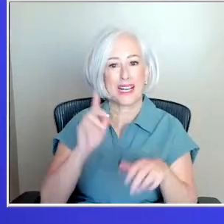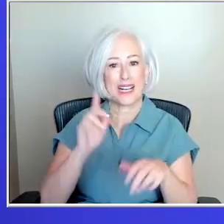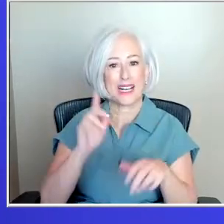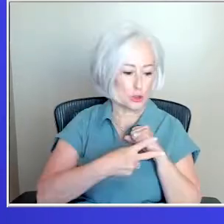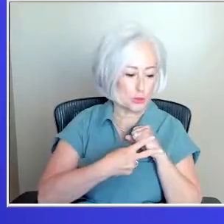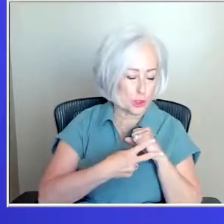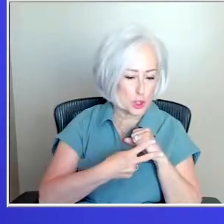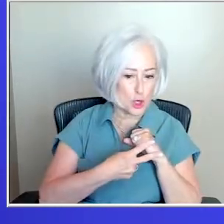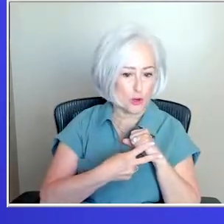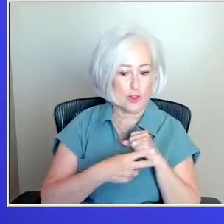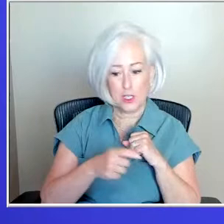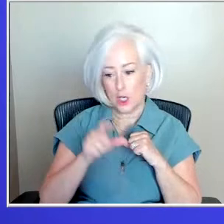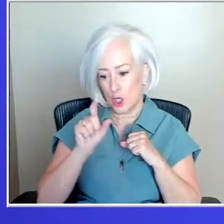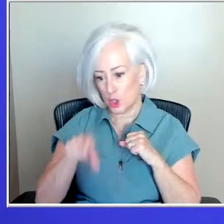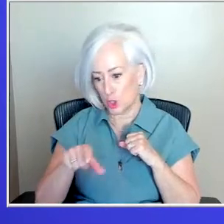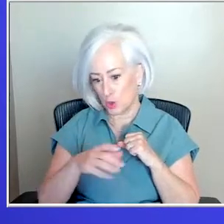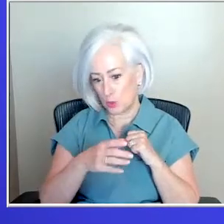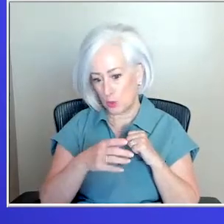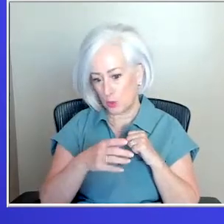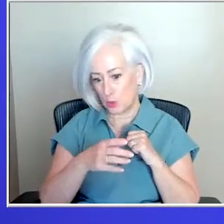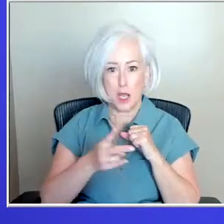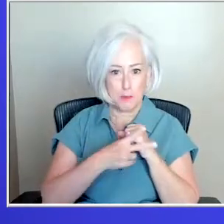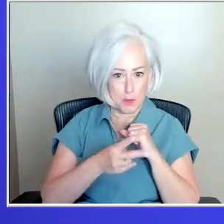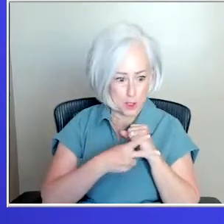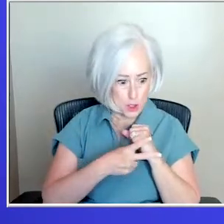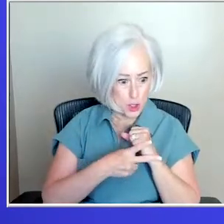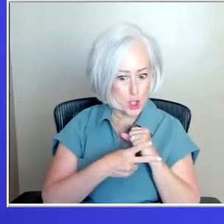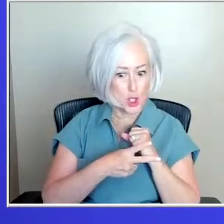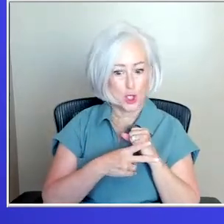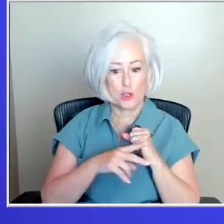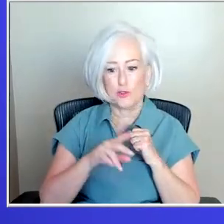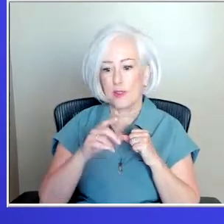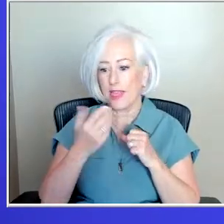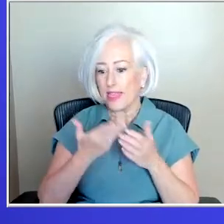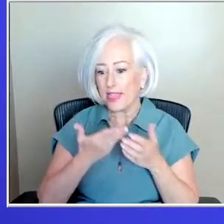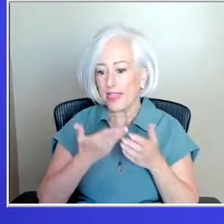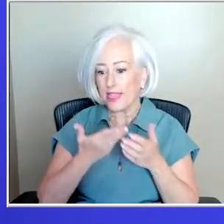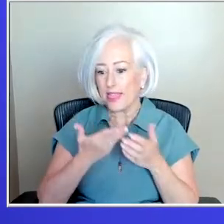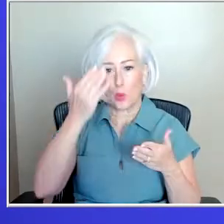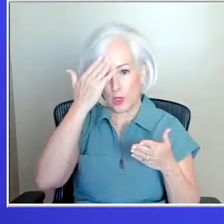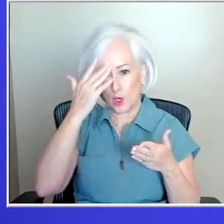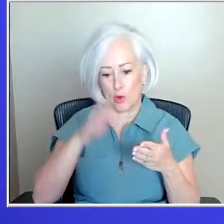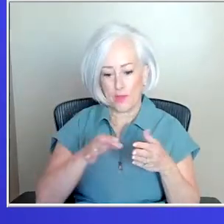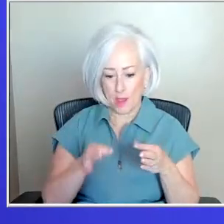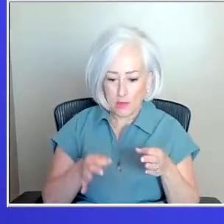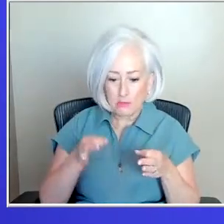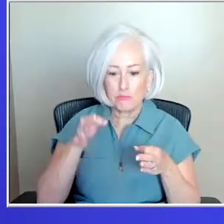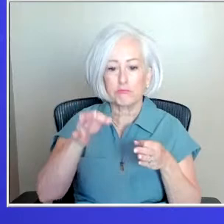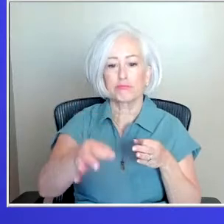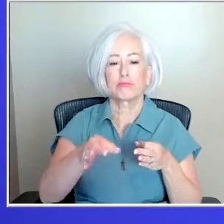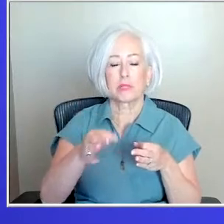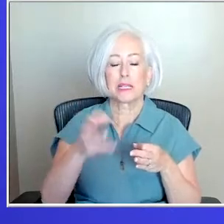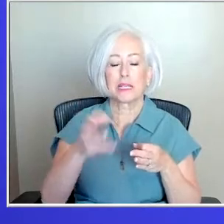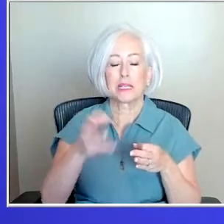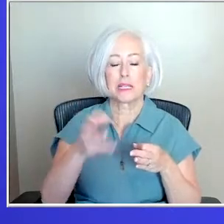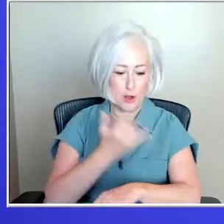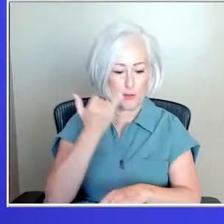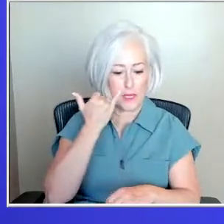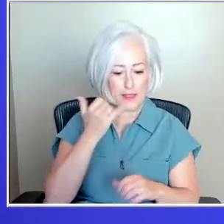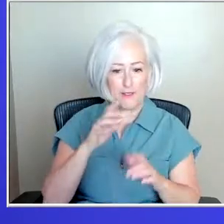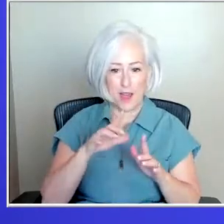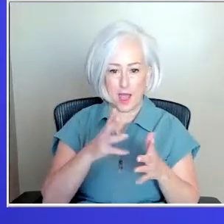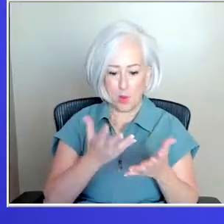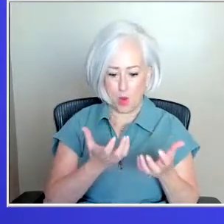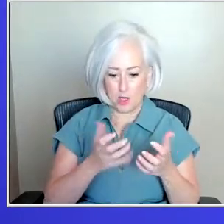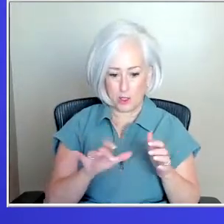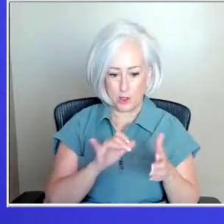with that, knowing that it would push chemo out a little ways, prolong the time in between then and starting. And my husband Justin and I